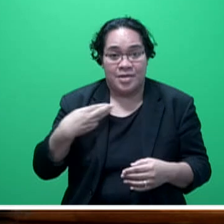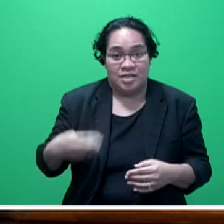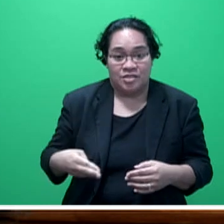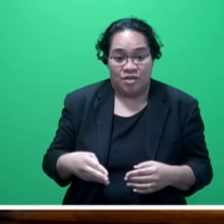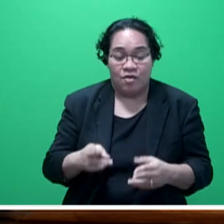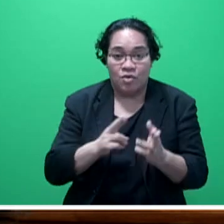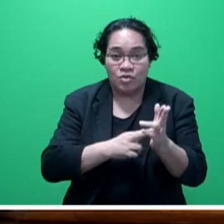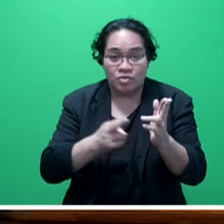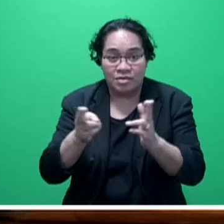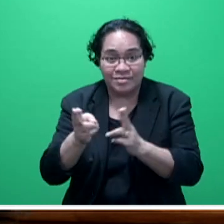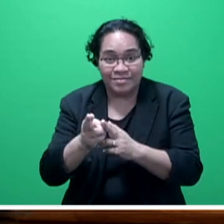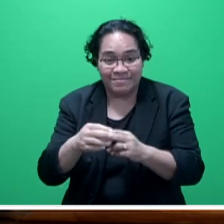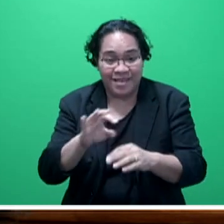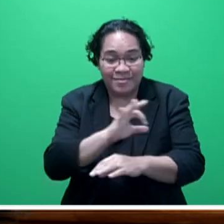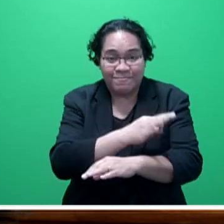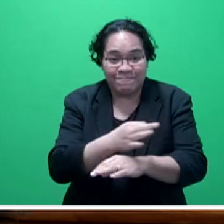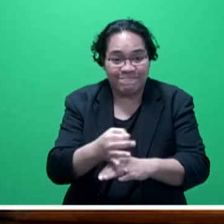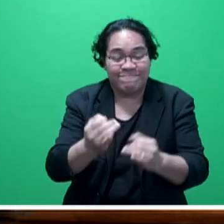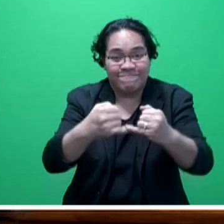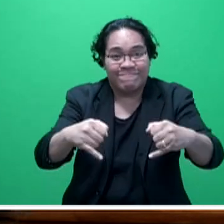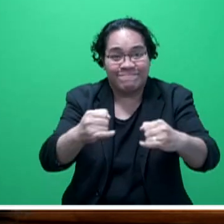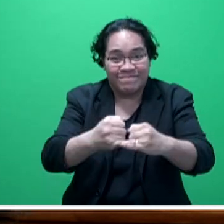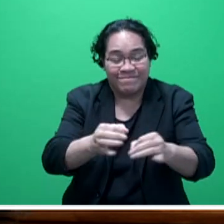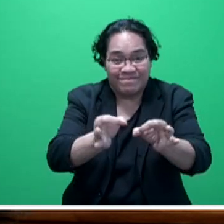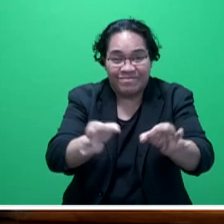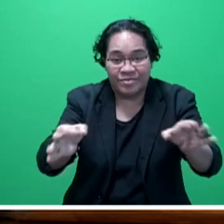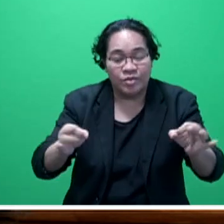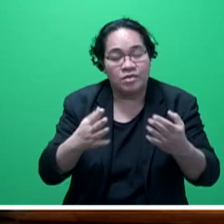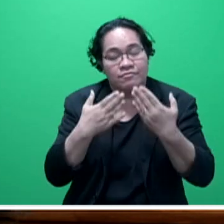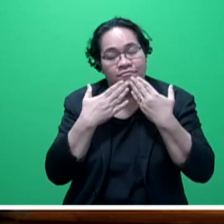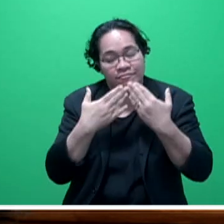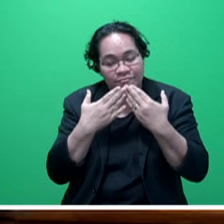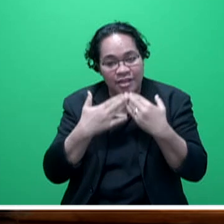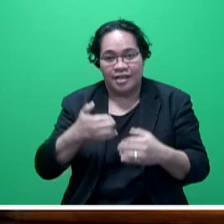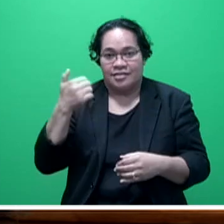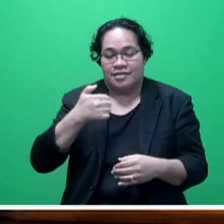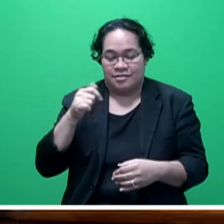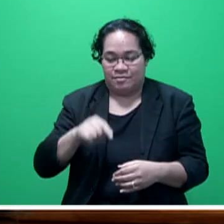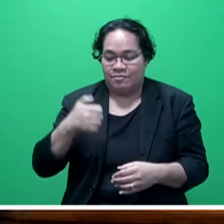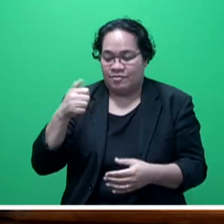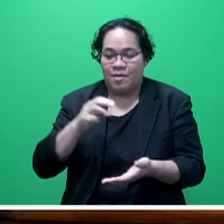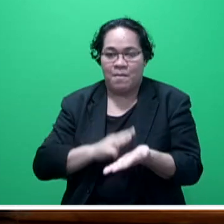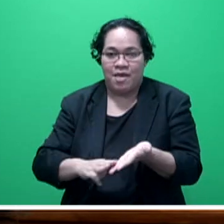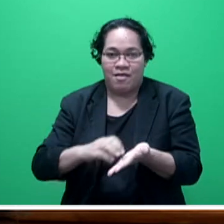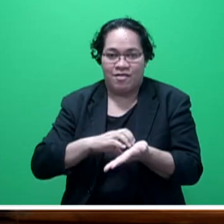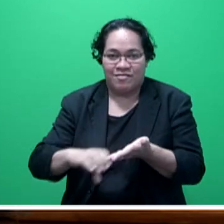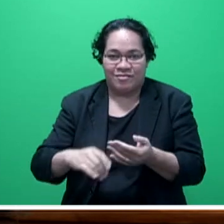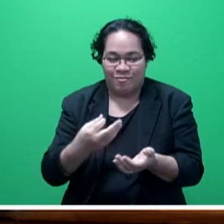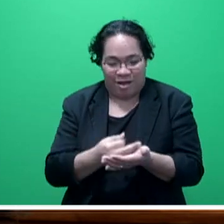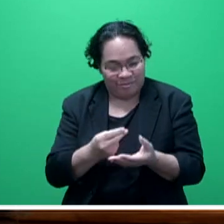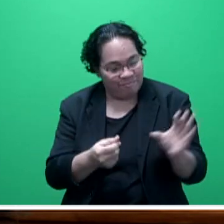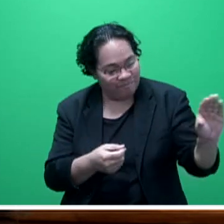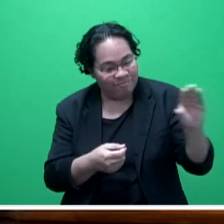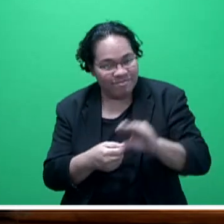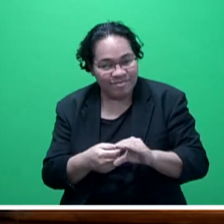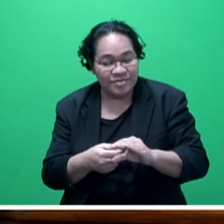and Disaster Management is grateful for its budget allocation, 16.6 million. Mr. Speaker, sir, at